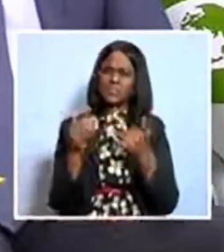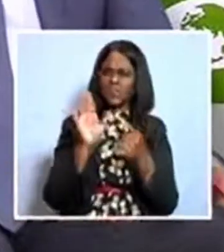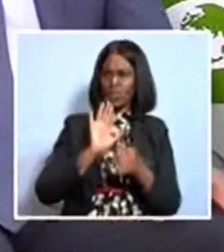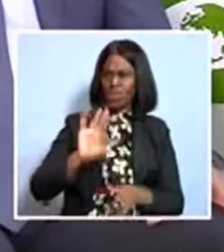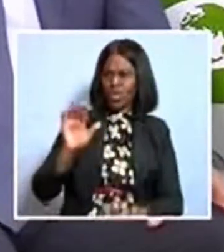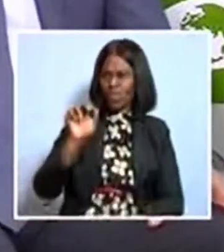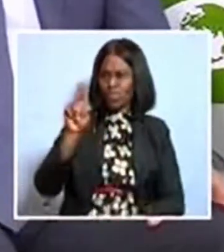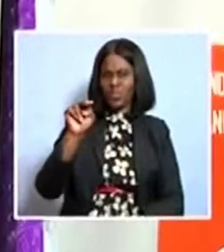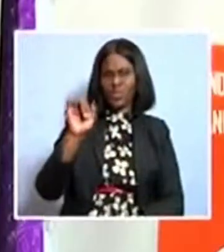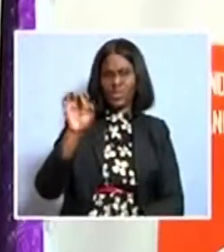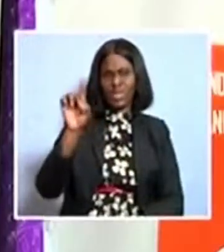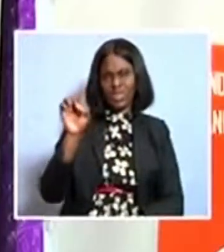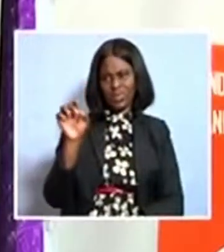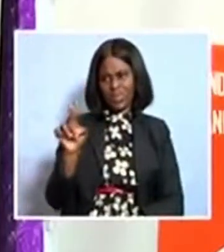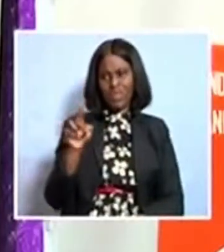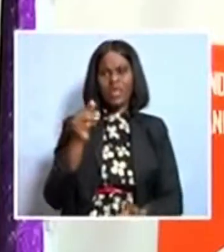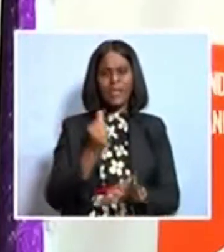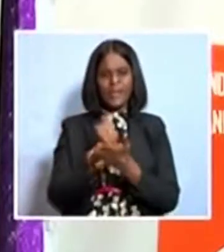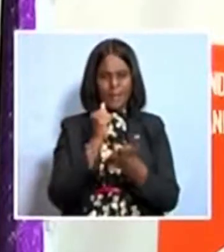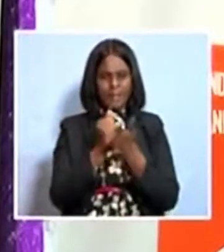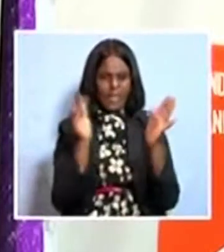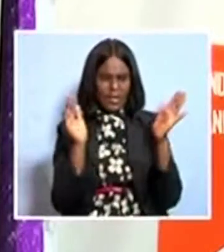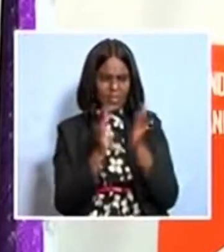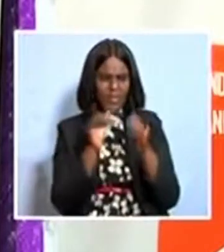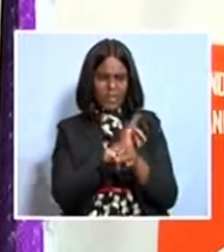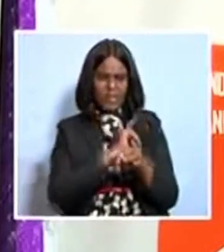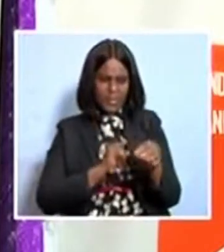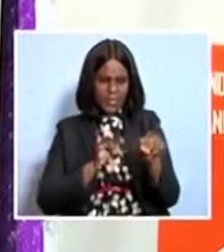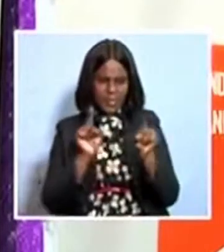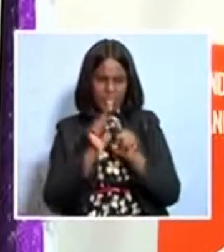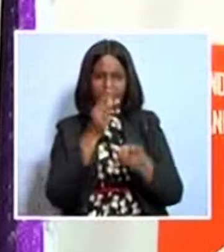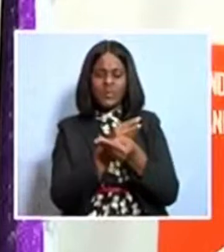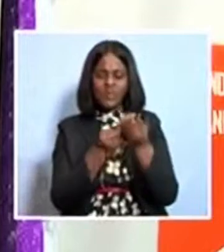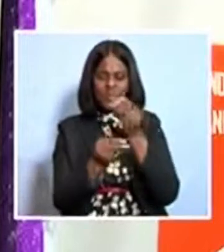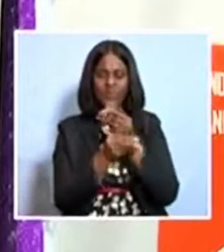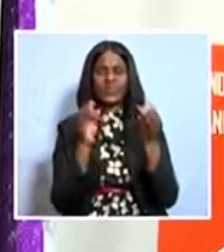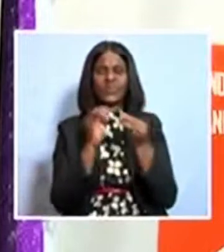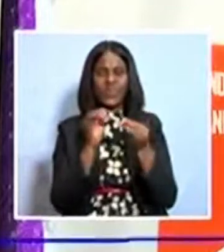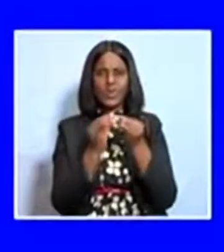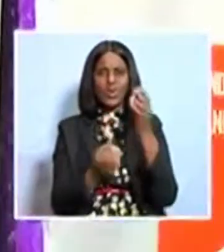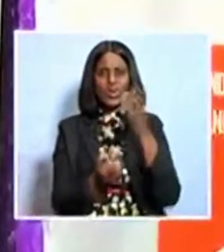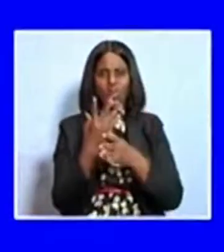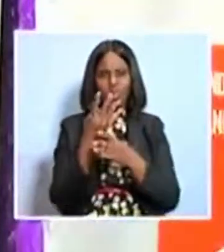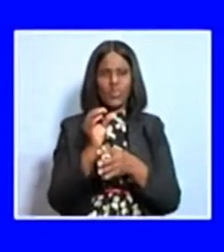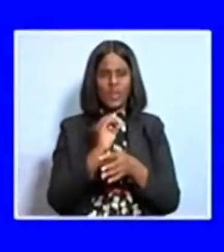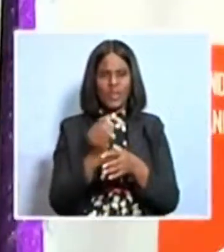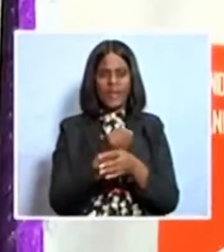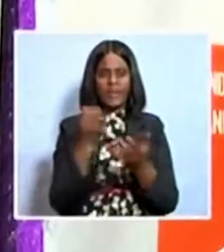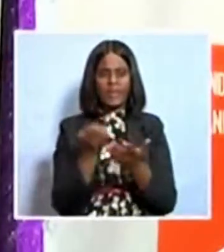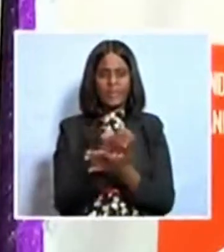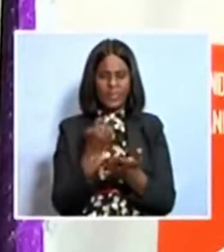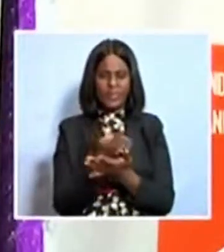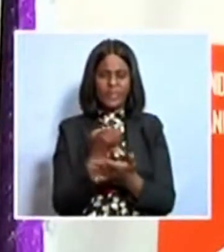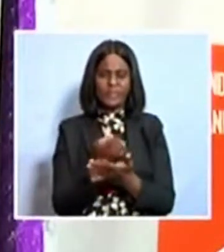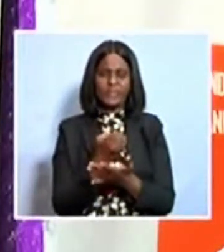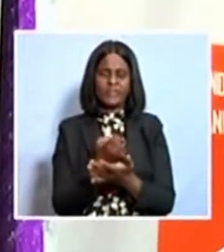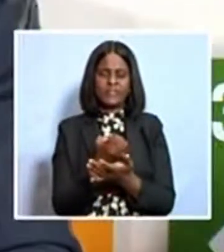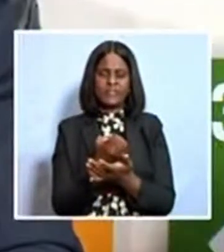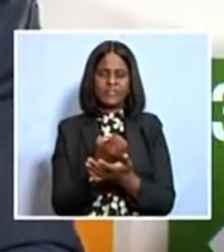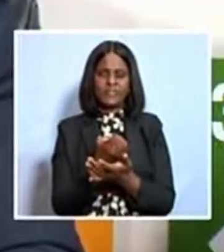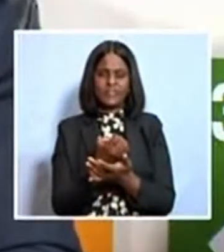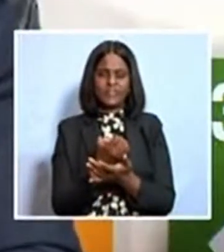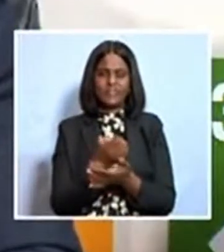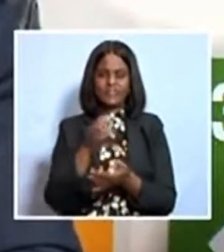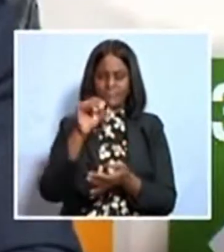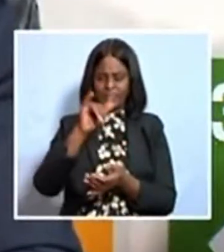UNIDO helping these small-scale industries to contribute to the growth of the economy? Well,